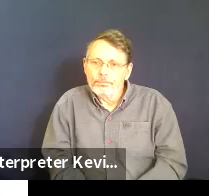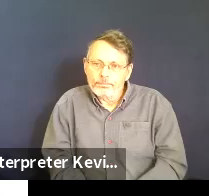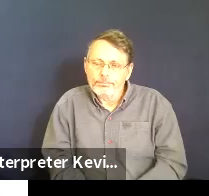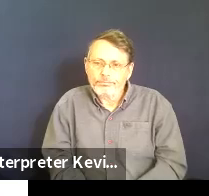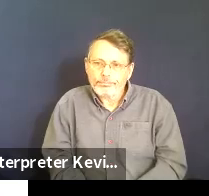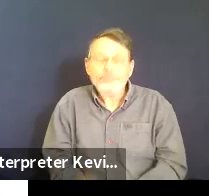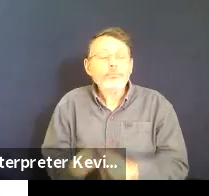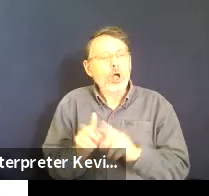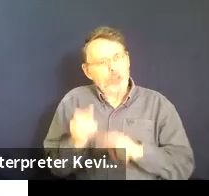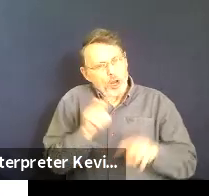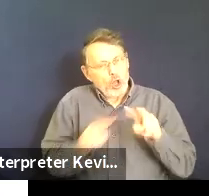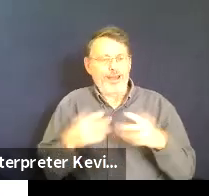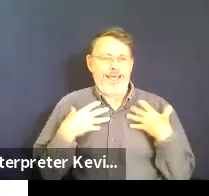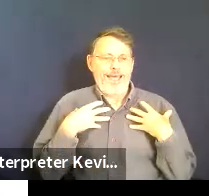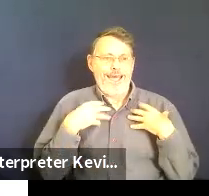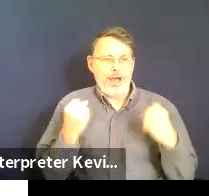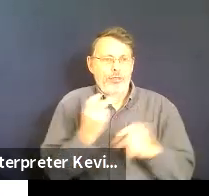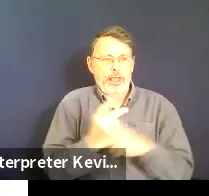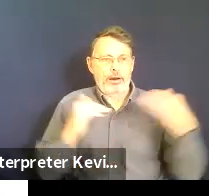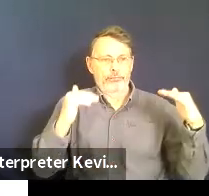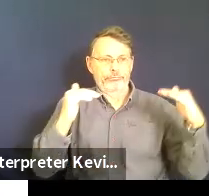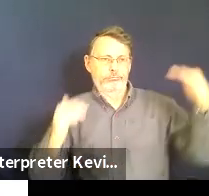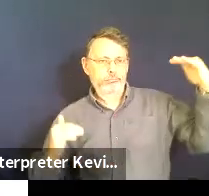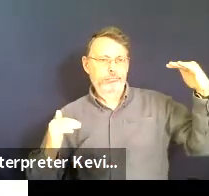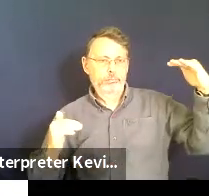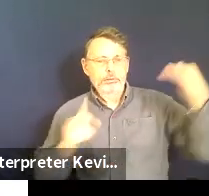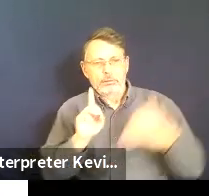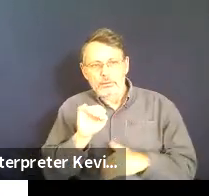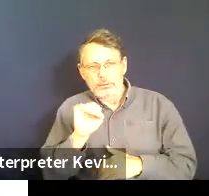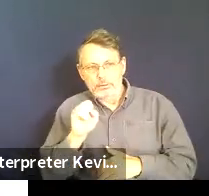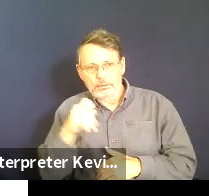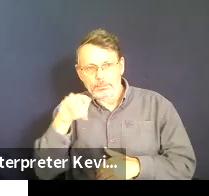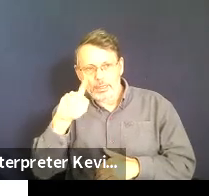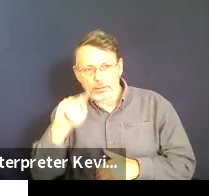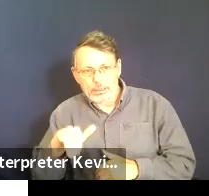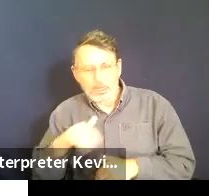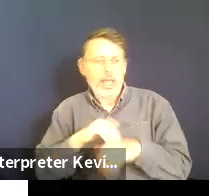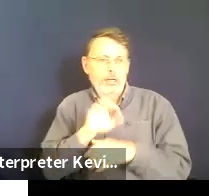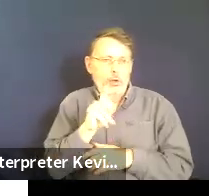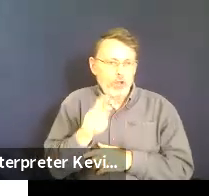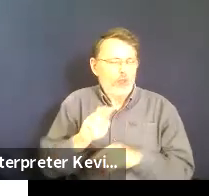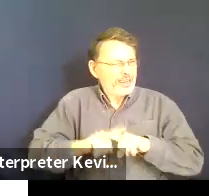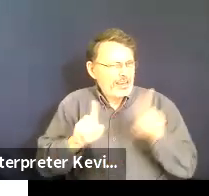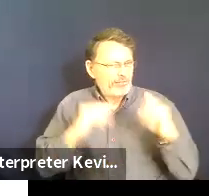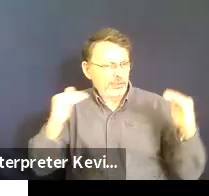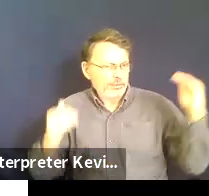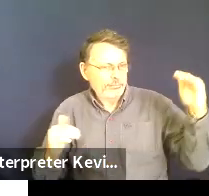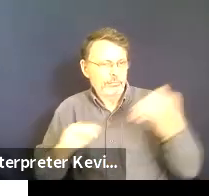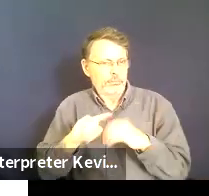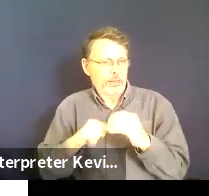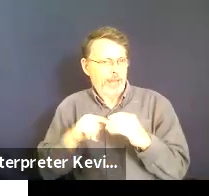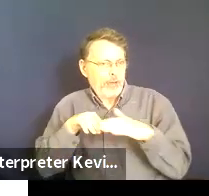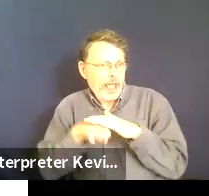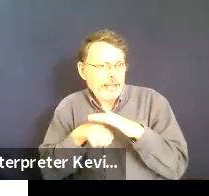We also look at health disparities at OCR. Health disparities are differences in health access,